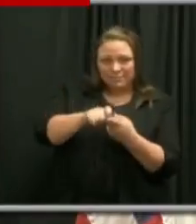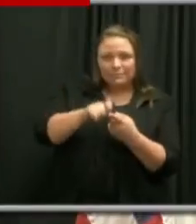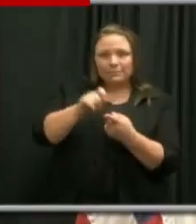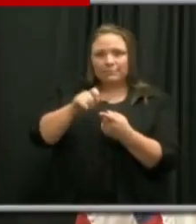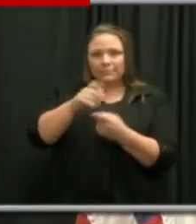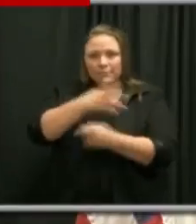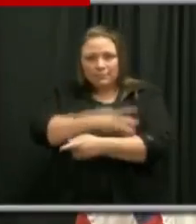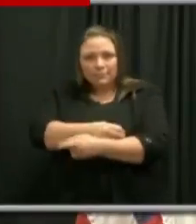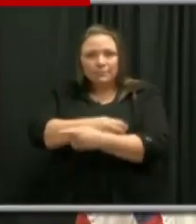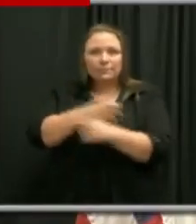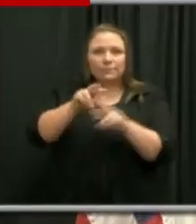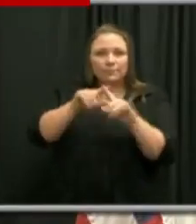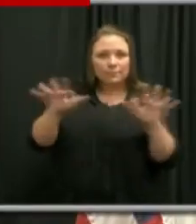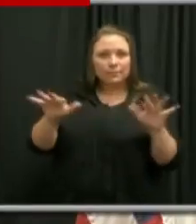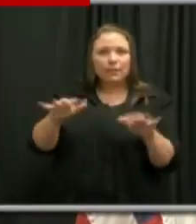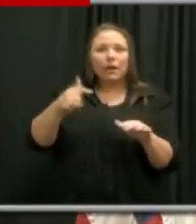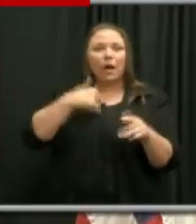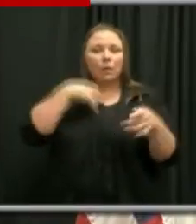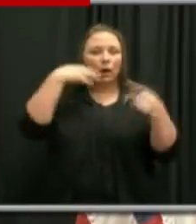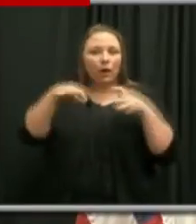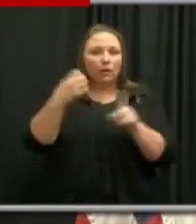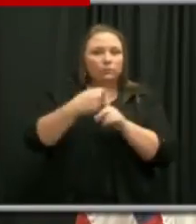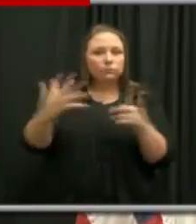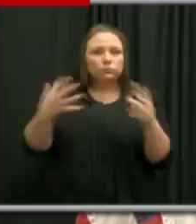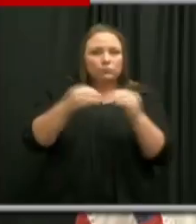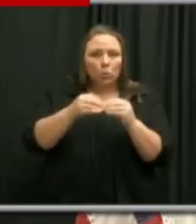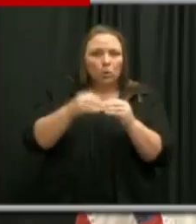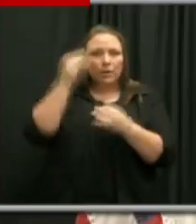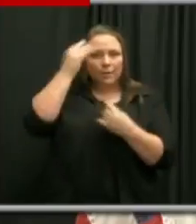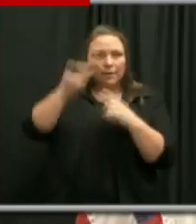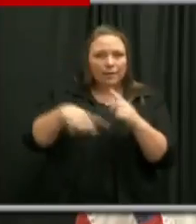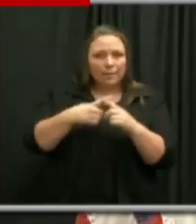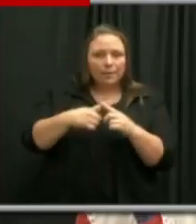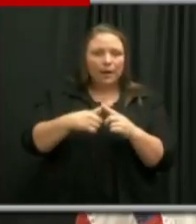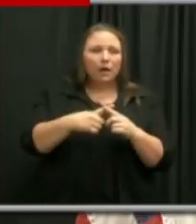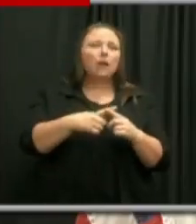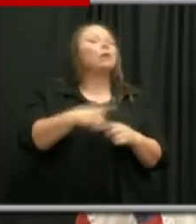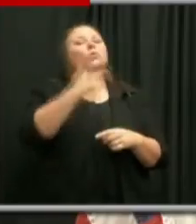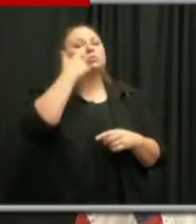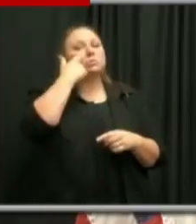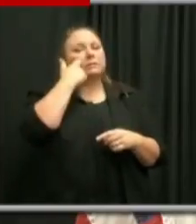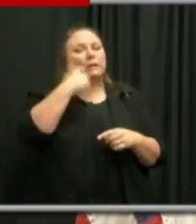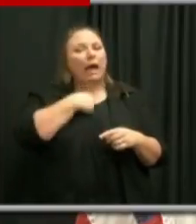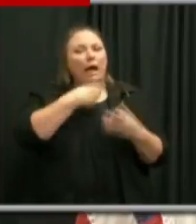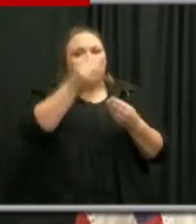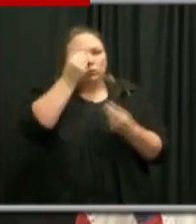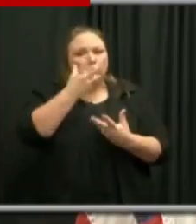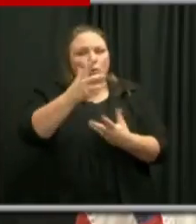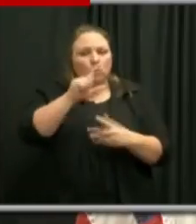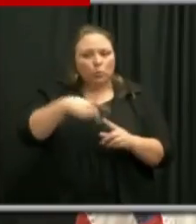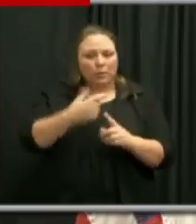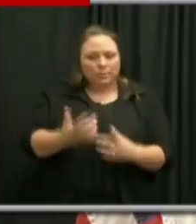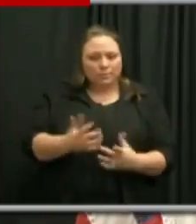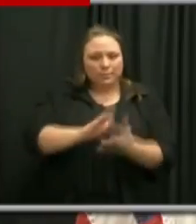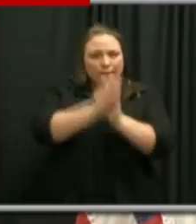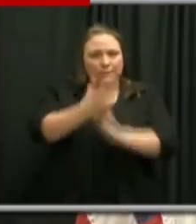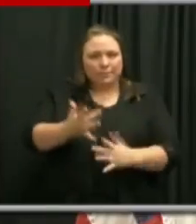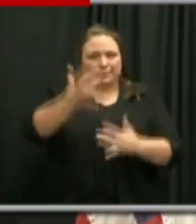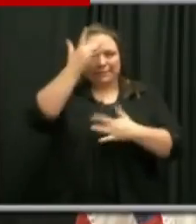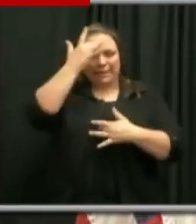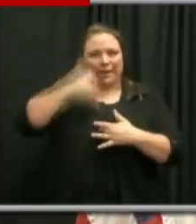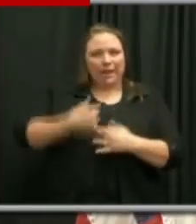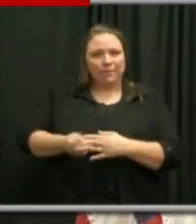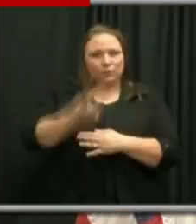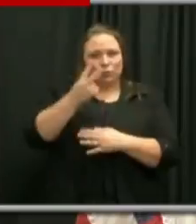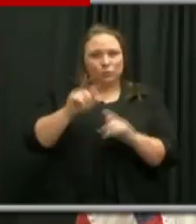things to think about in terms of antibodies. I shared with you earlier that when we get infected by a virus, our body makes two major